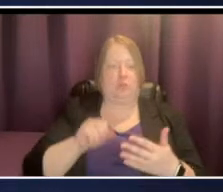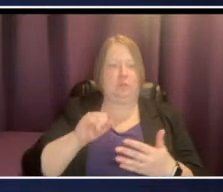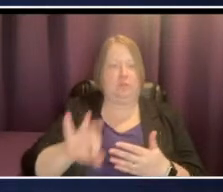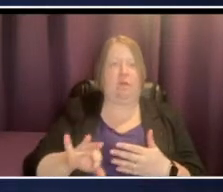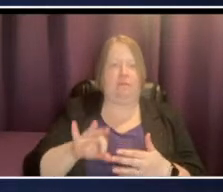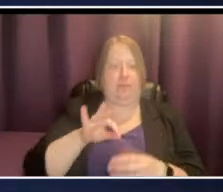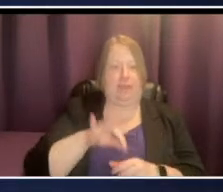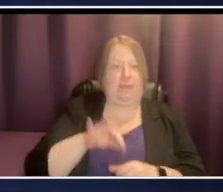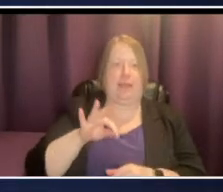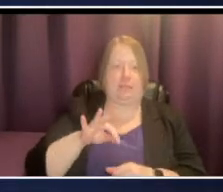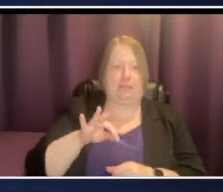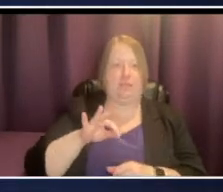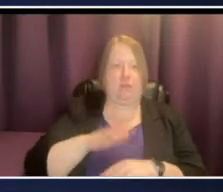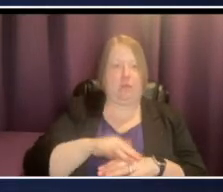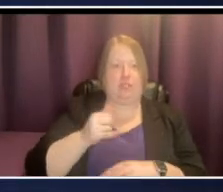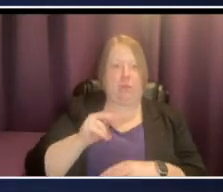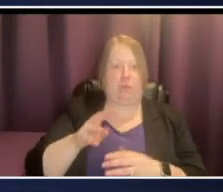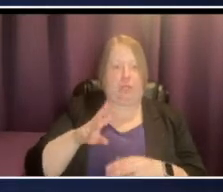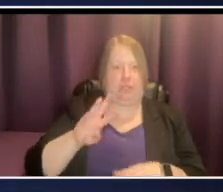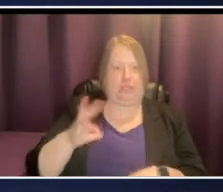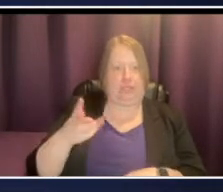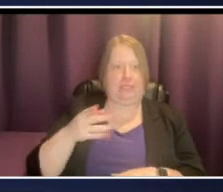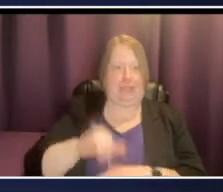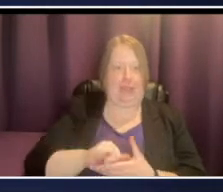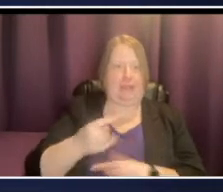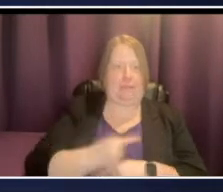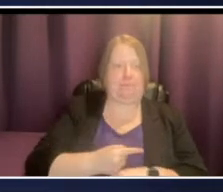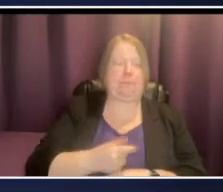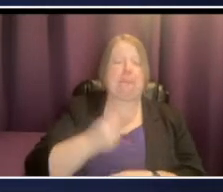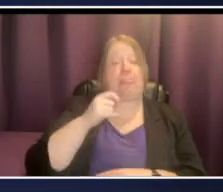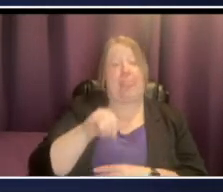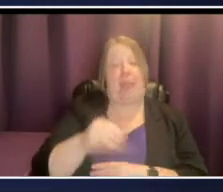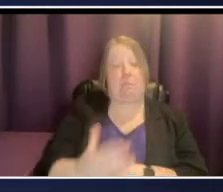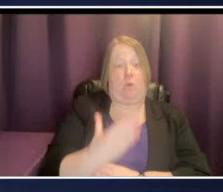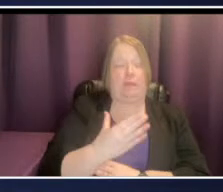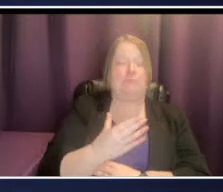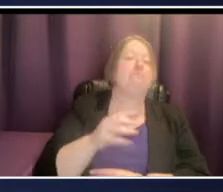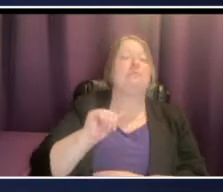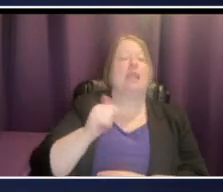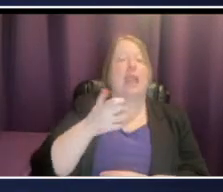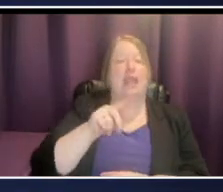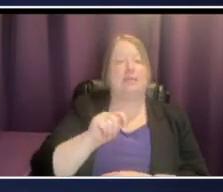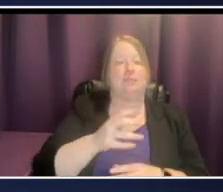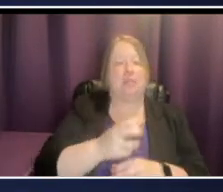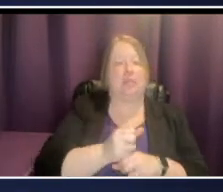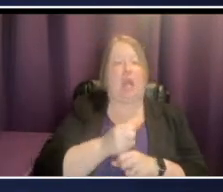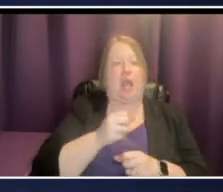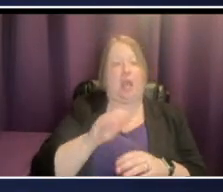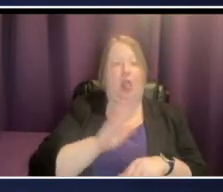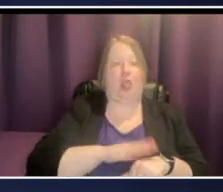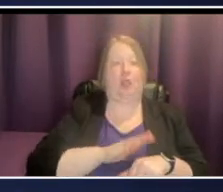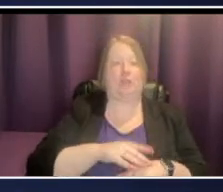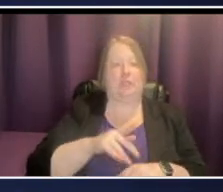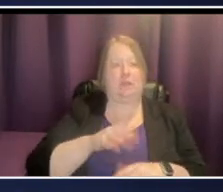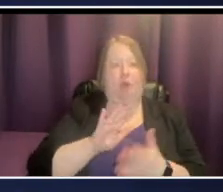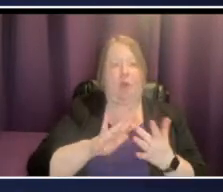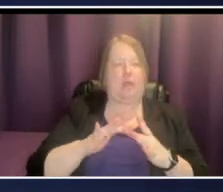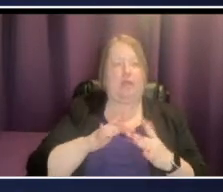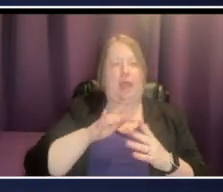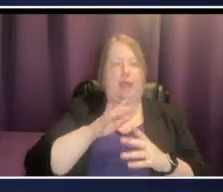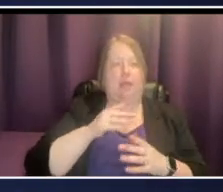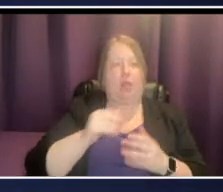January 6th. On the morning of the 6th, agents received alerts of online threats that Vice President